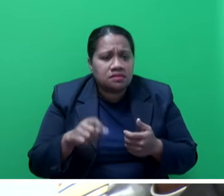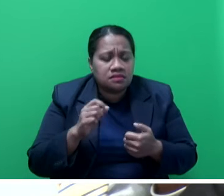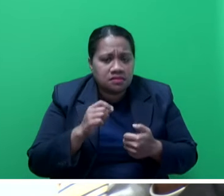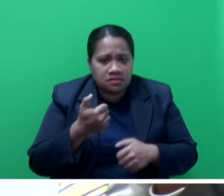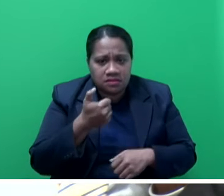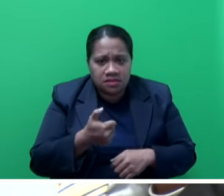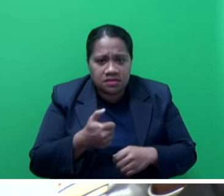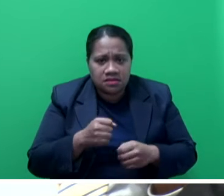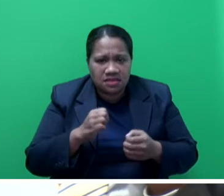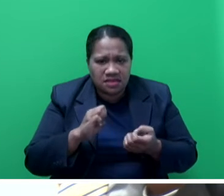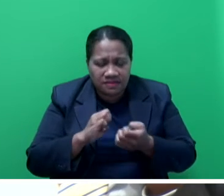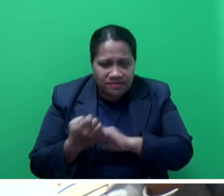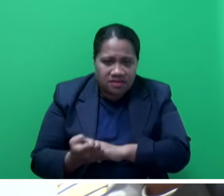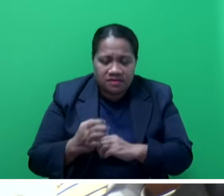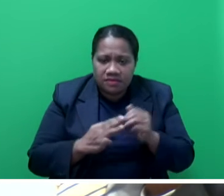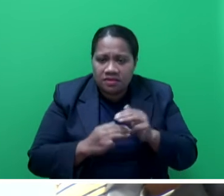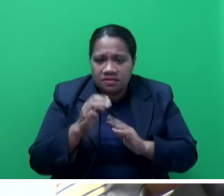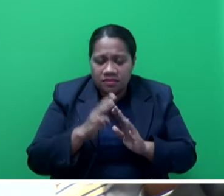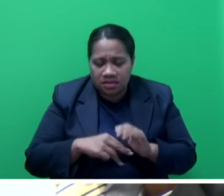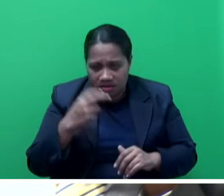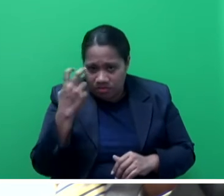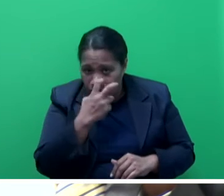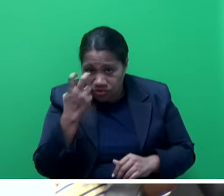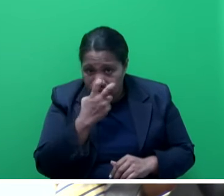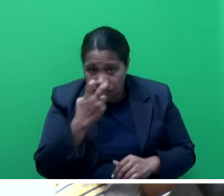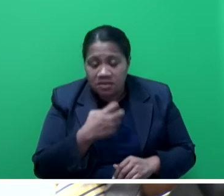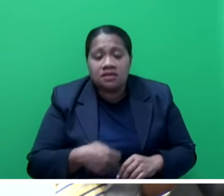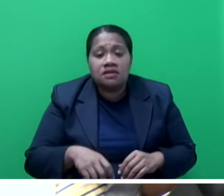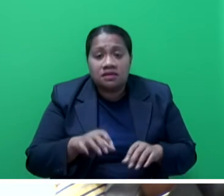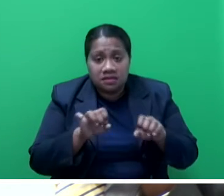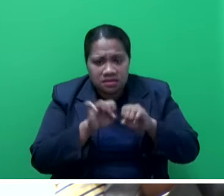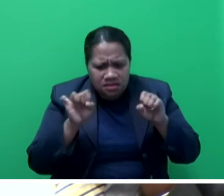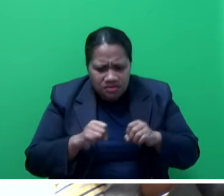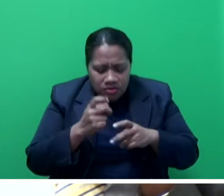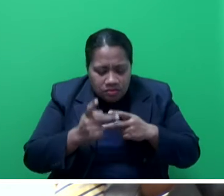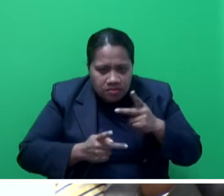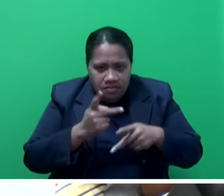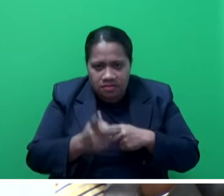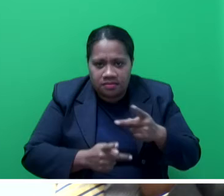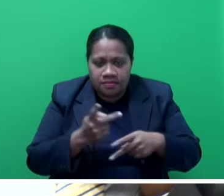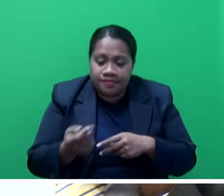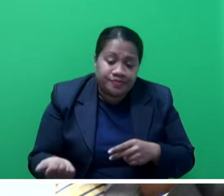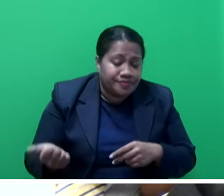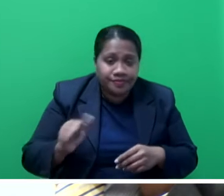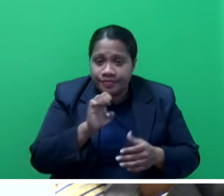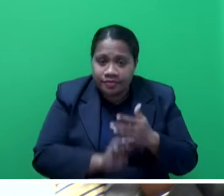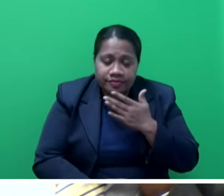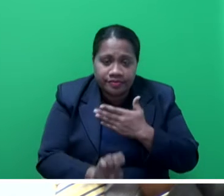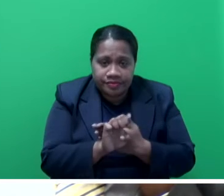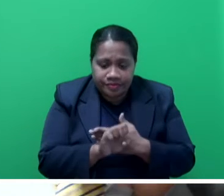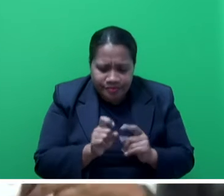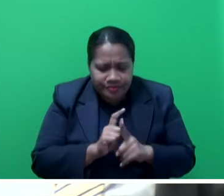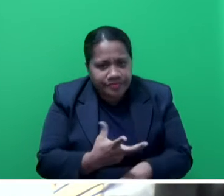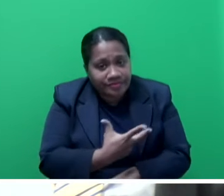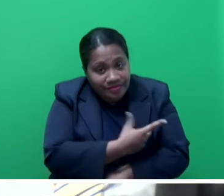digital platform with both the registration and monitoring system, 8, the systems and processes of any adverse event following immunization,